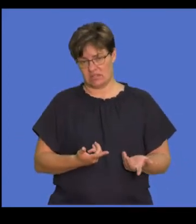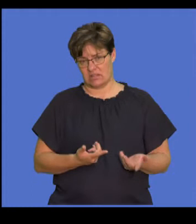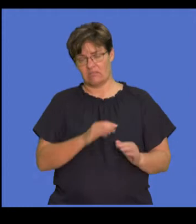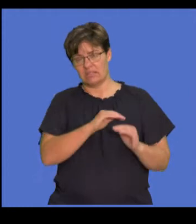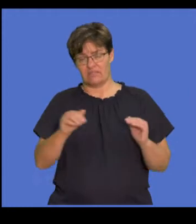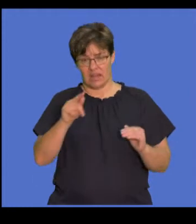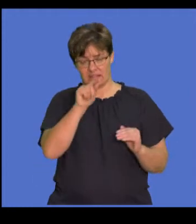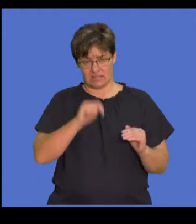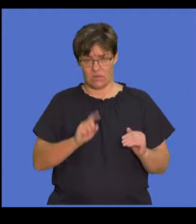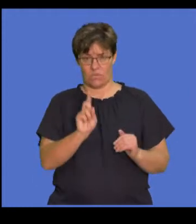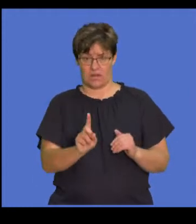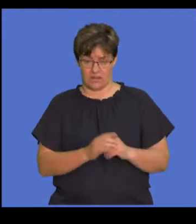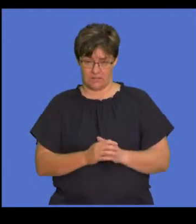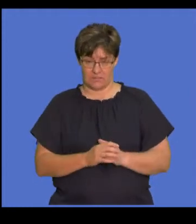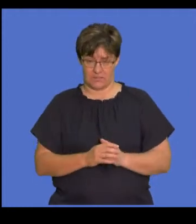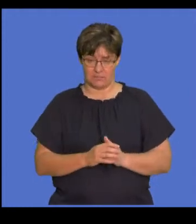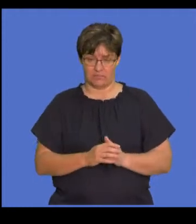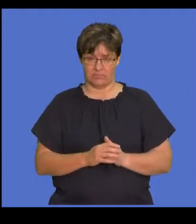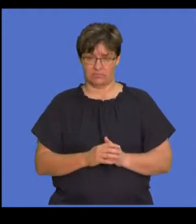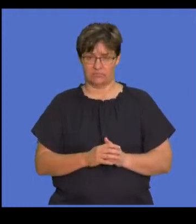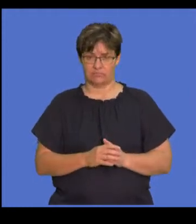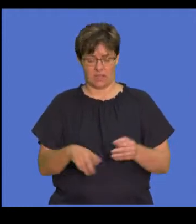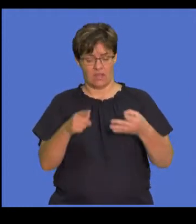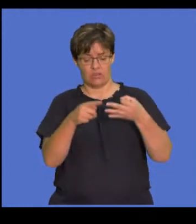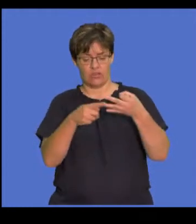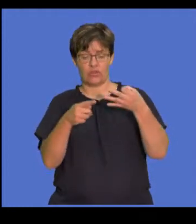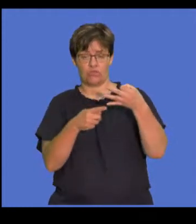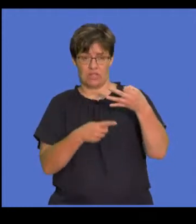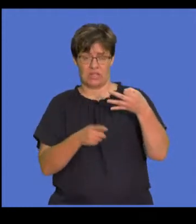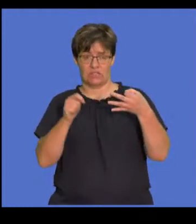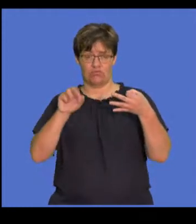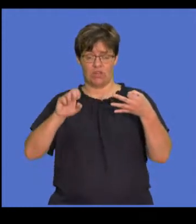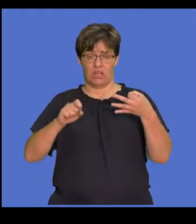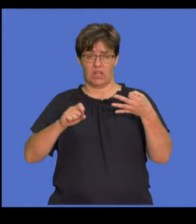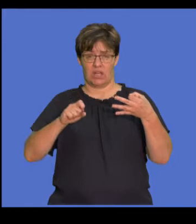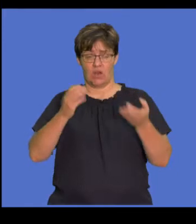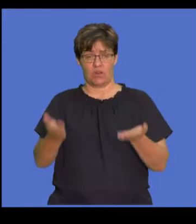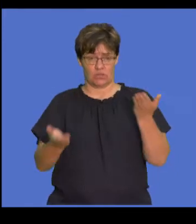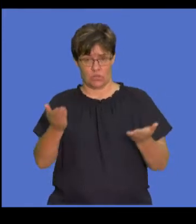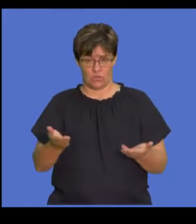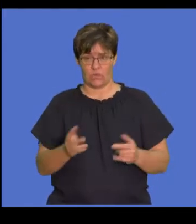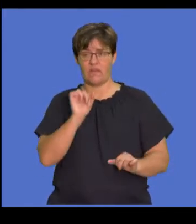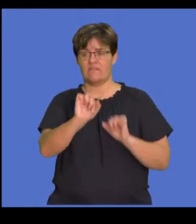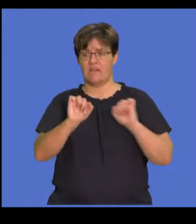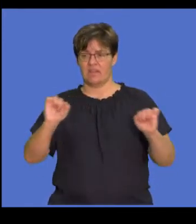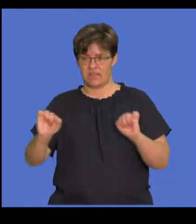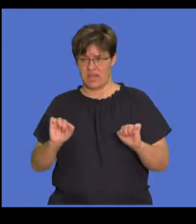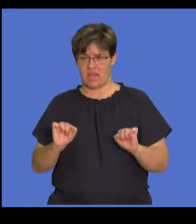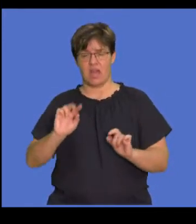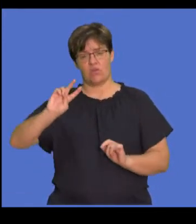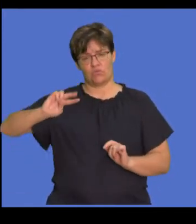divided by 1. There's also 3 trig ratios that we look at, and they have